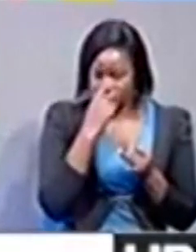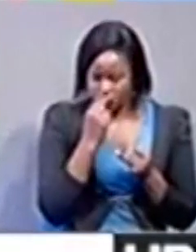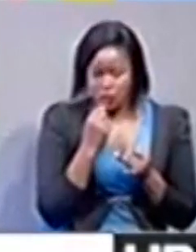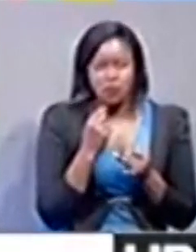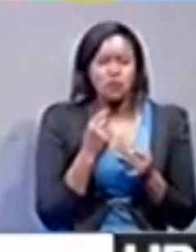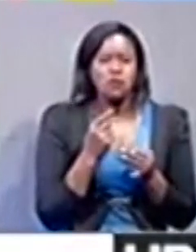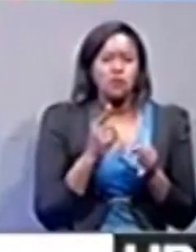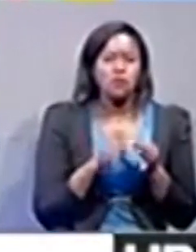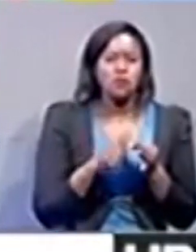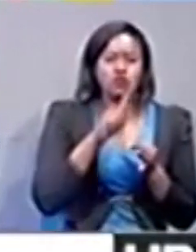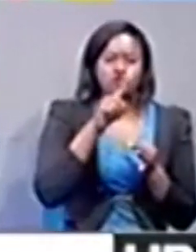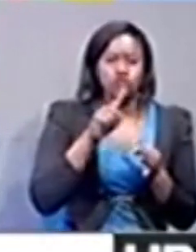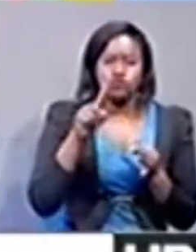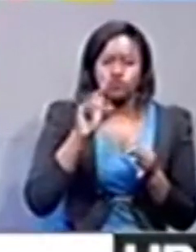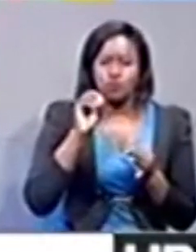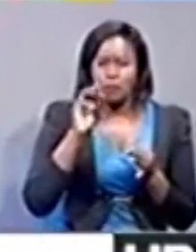from Zombo,